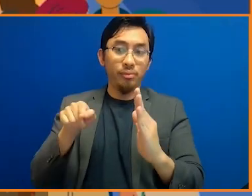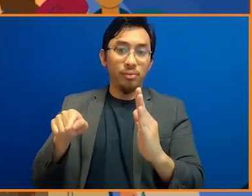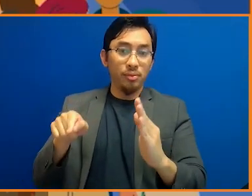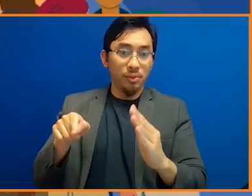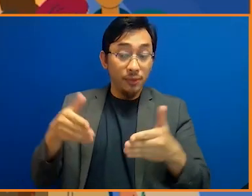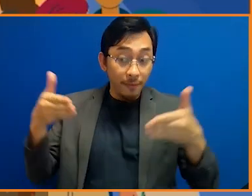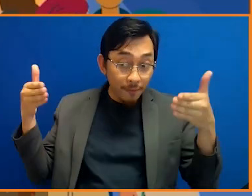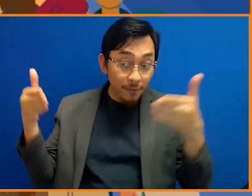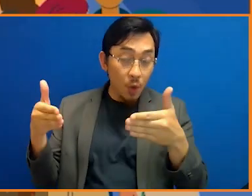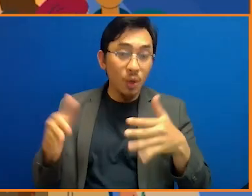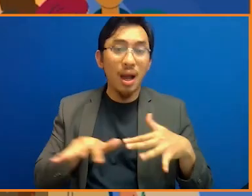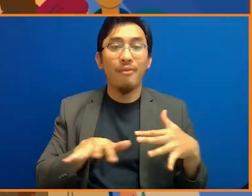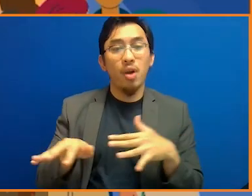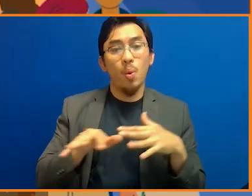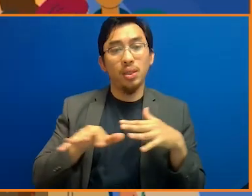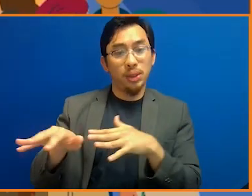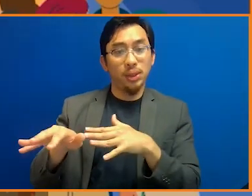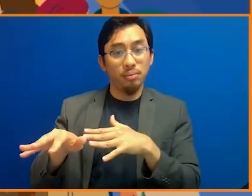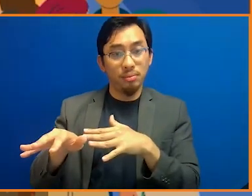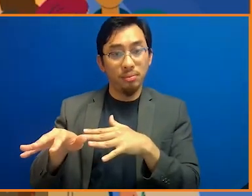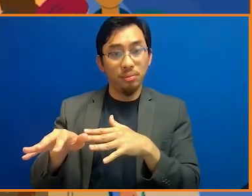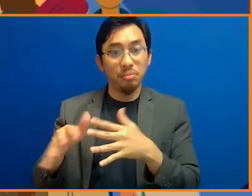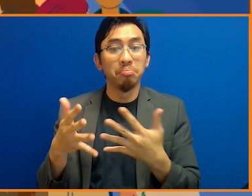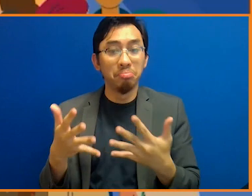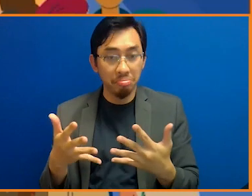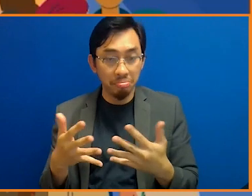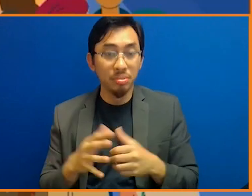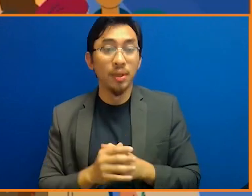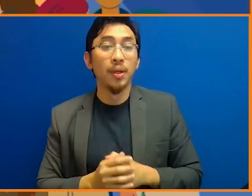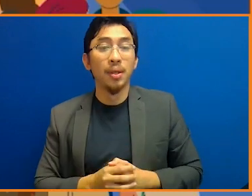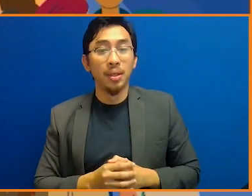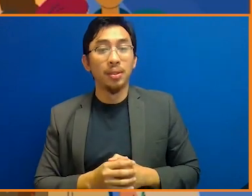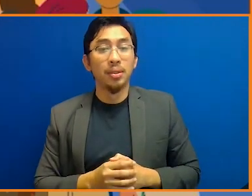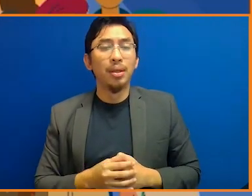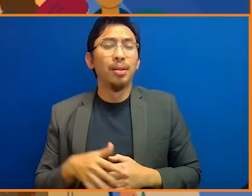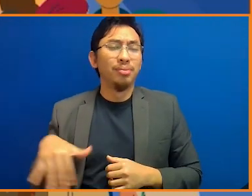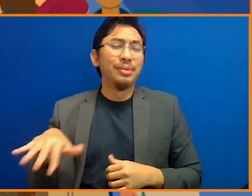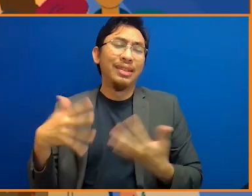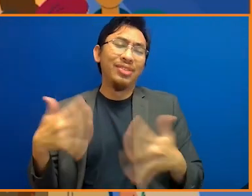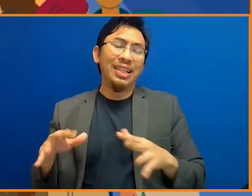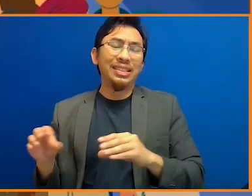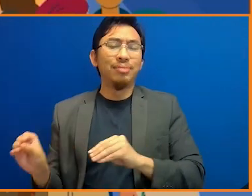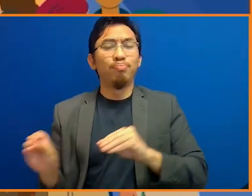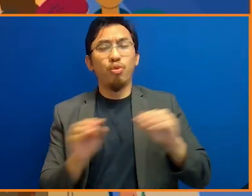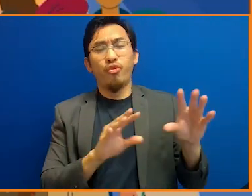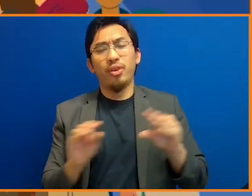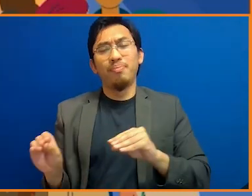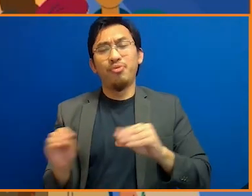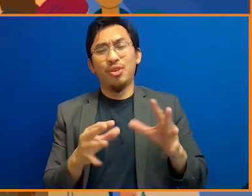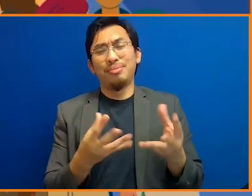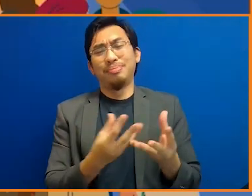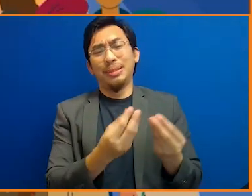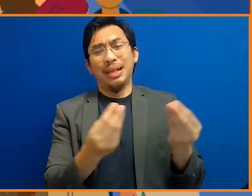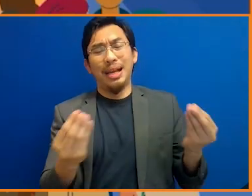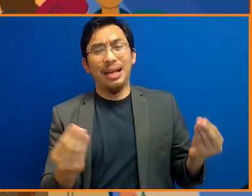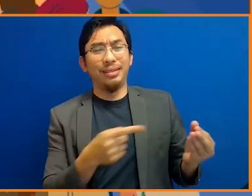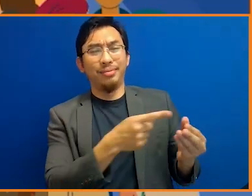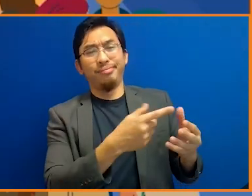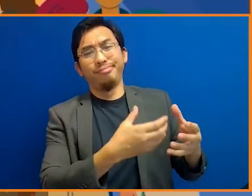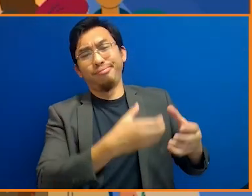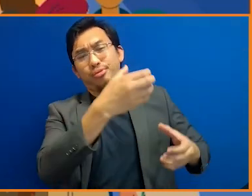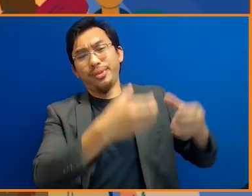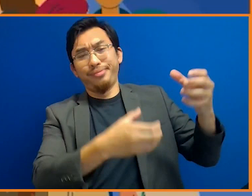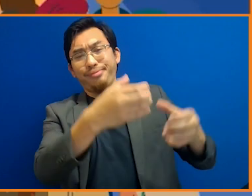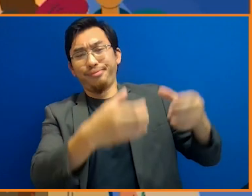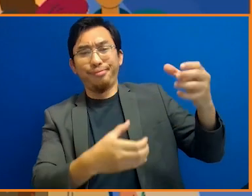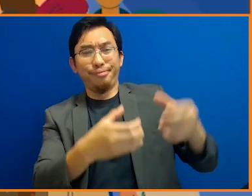the evacuation building. So, but sadly, they already moved many